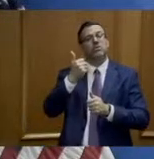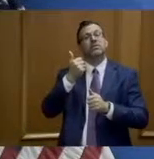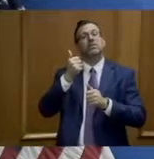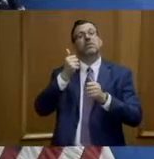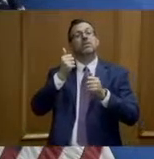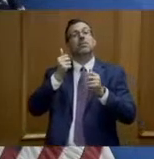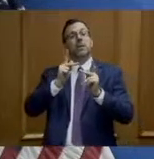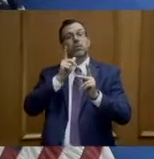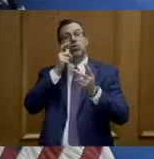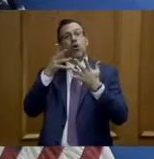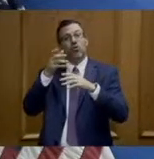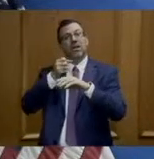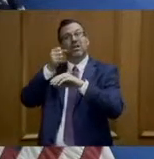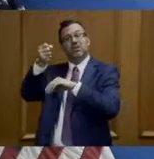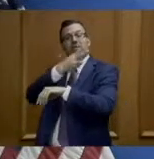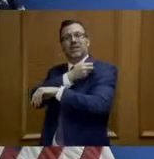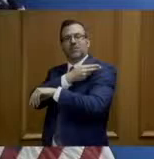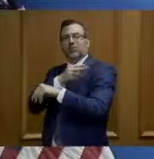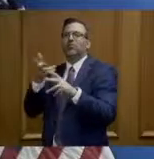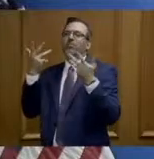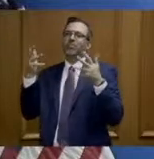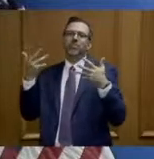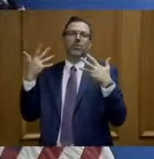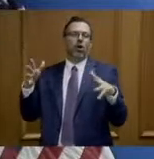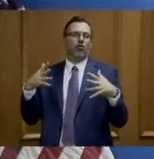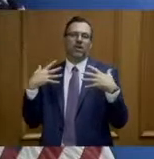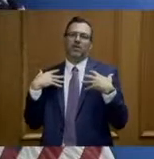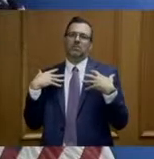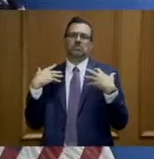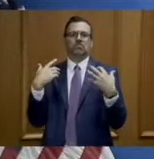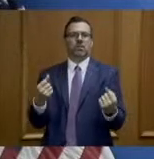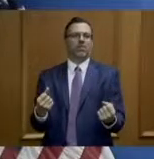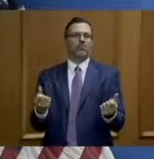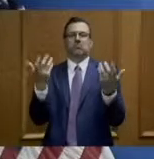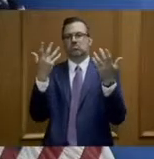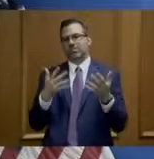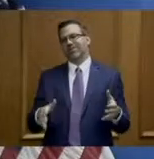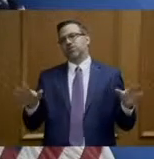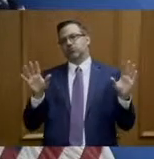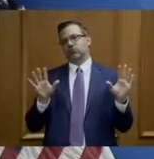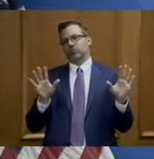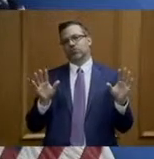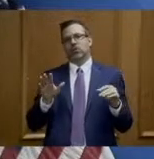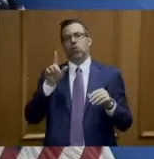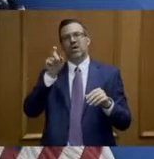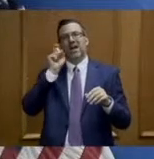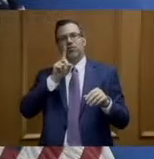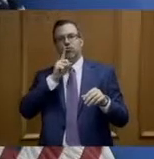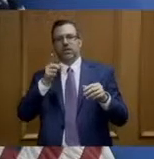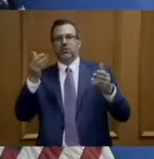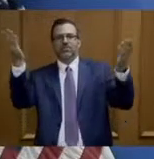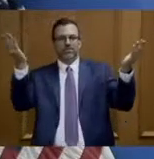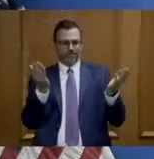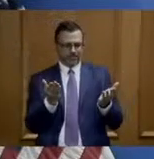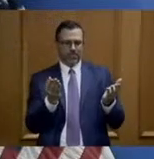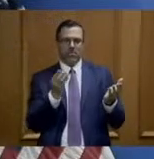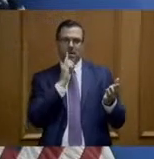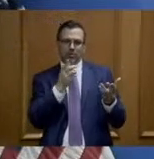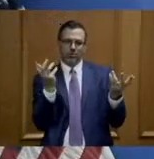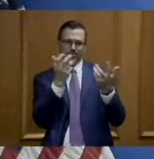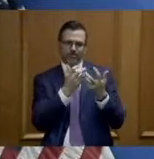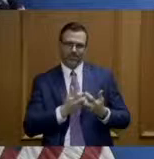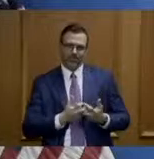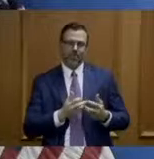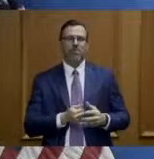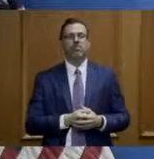fully recovered. This is simply a reconciliation of data, which will be continued on a forward-going basis. The other newsworthy